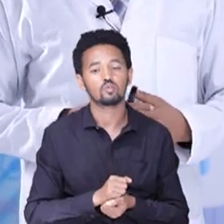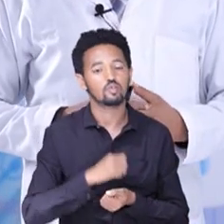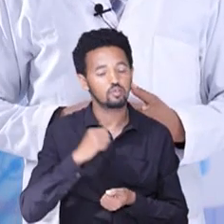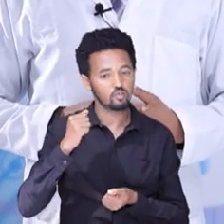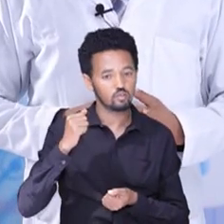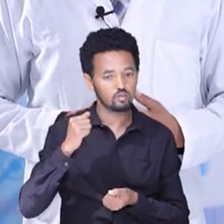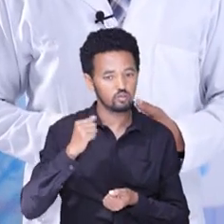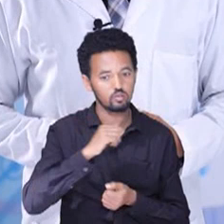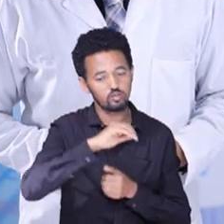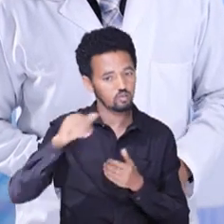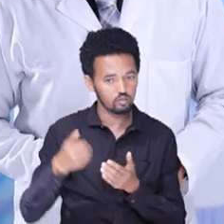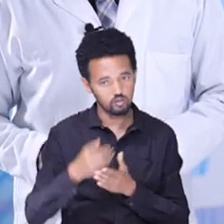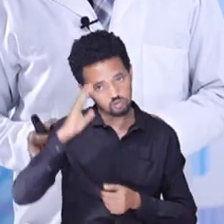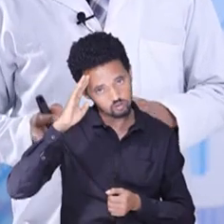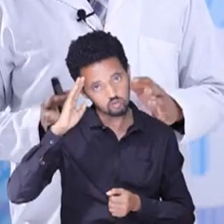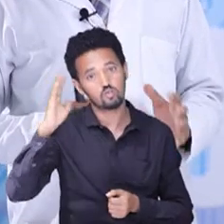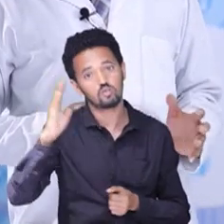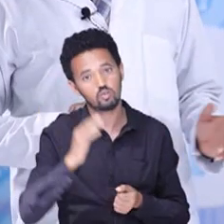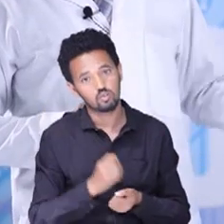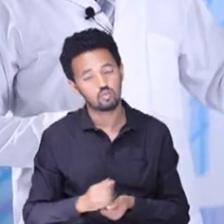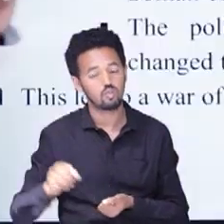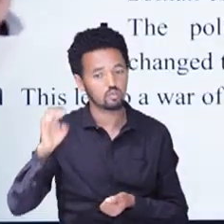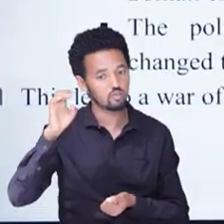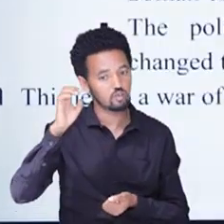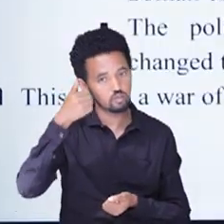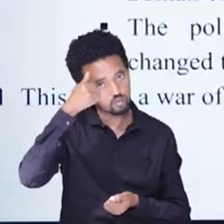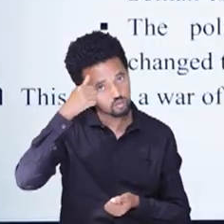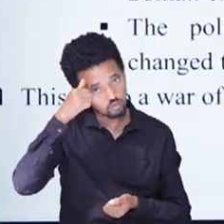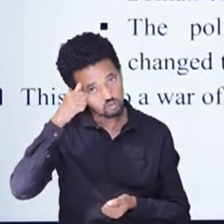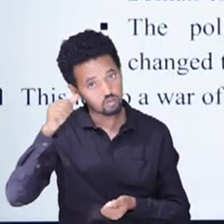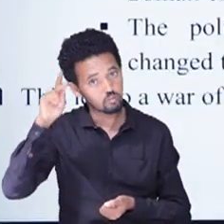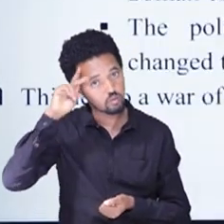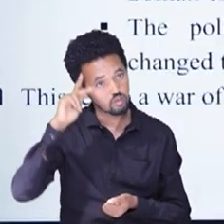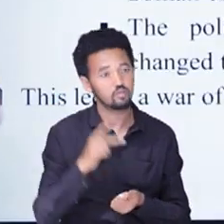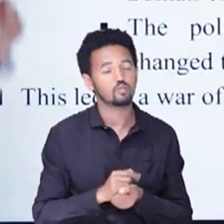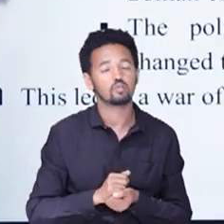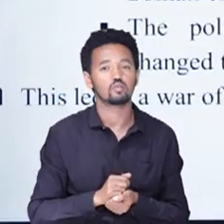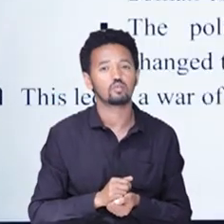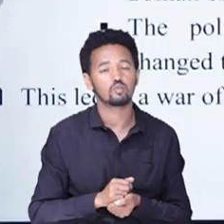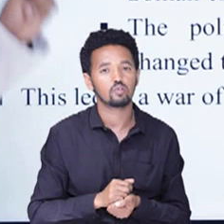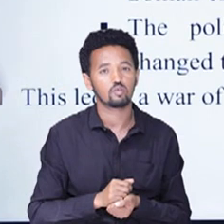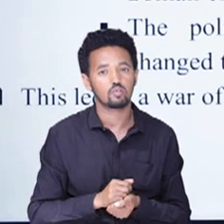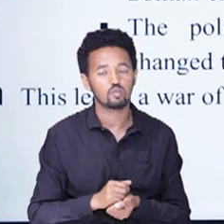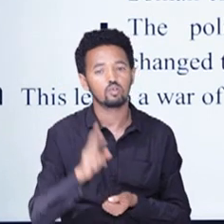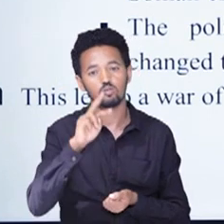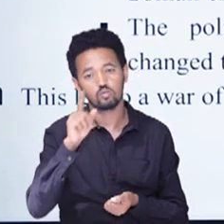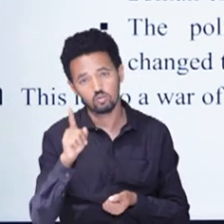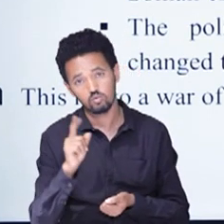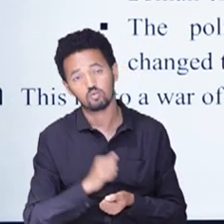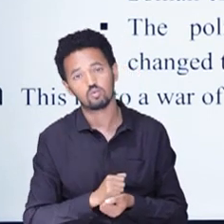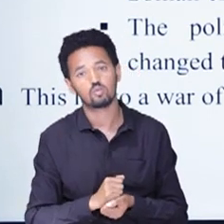General Said Barre or Ziad Barre took over political control through coup on 21